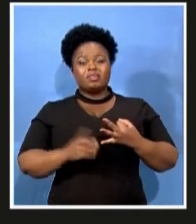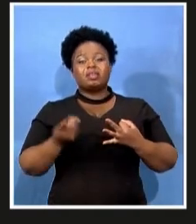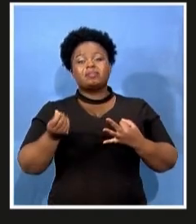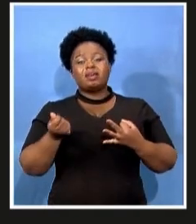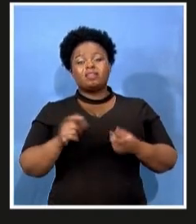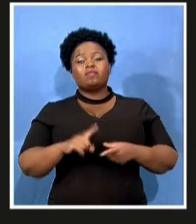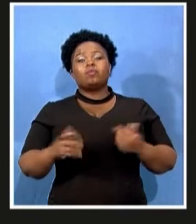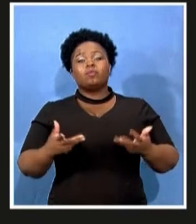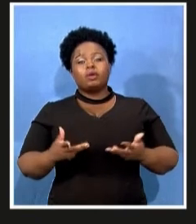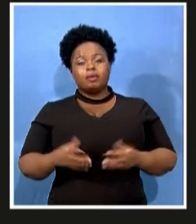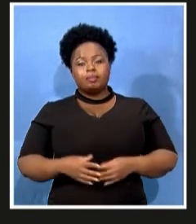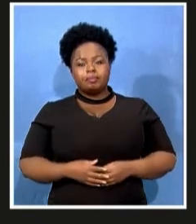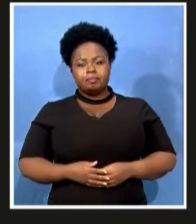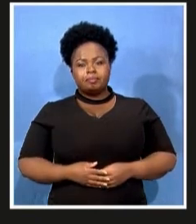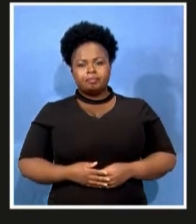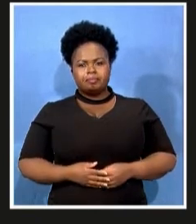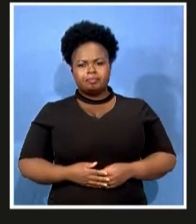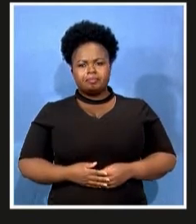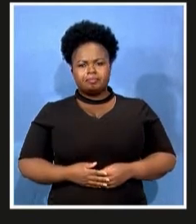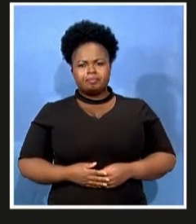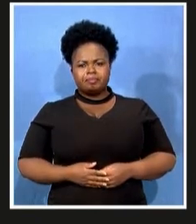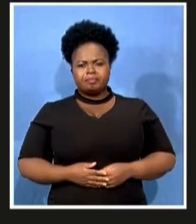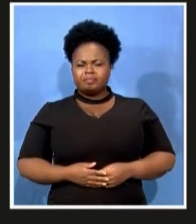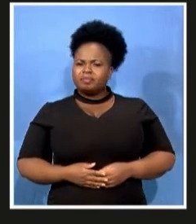Honourable Chirwa,